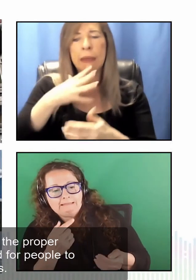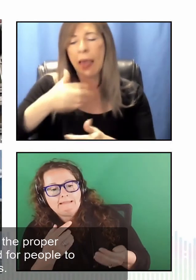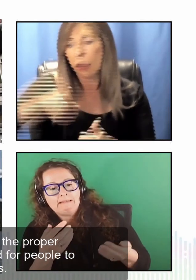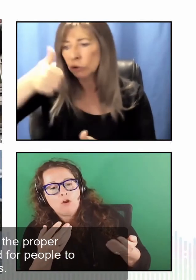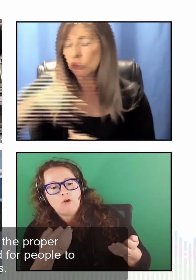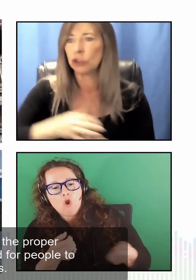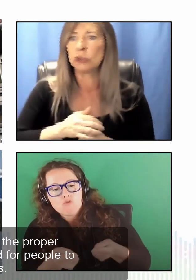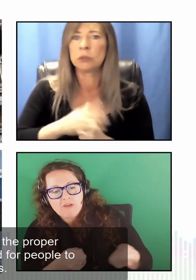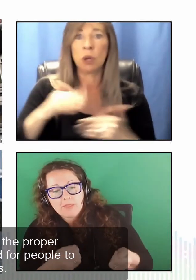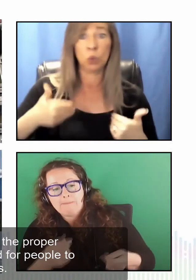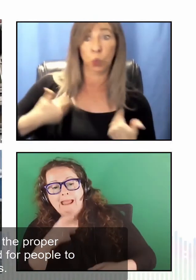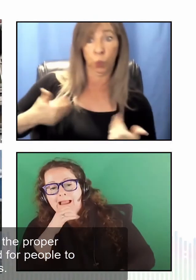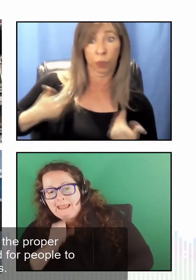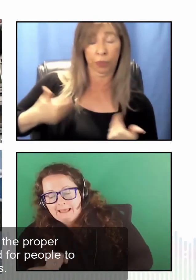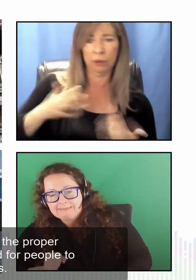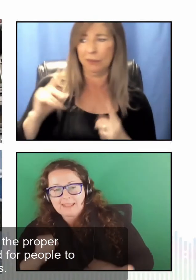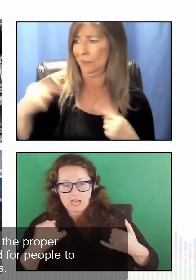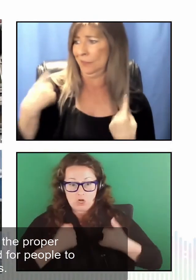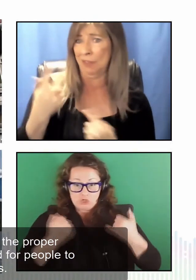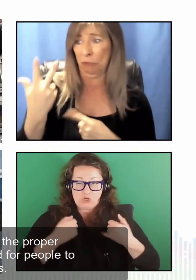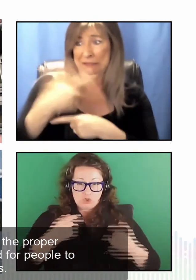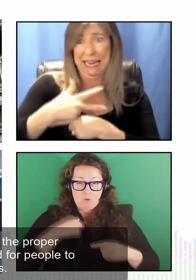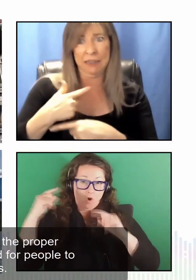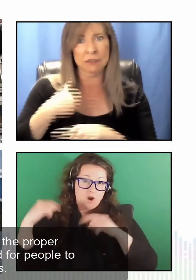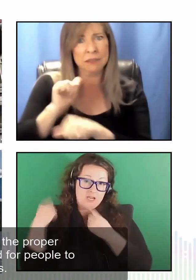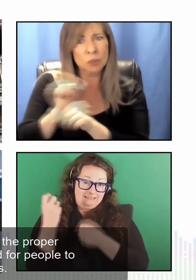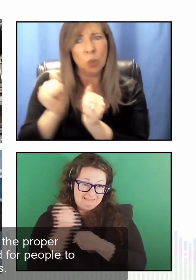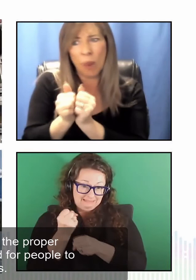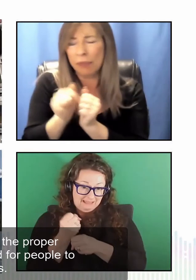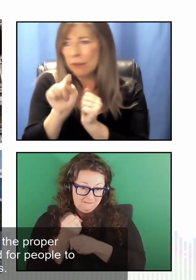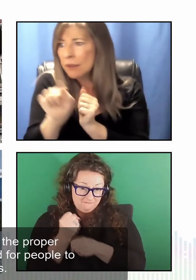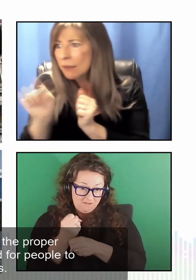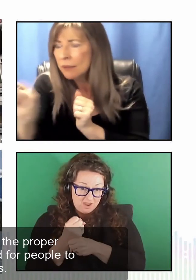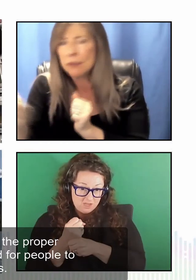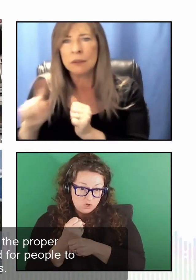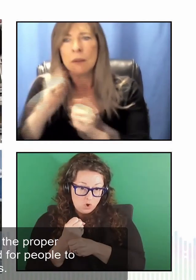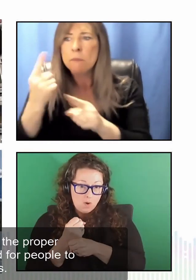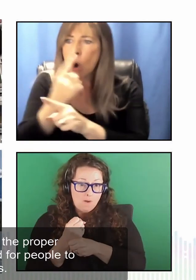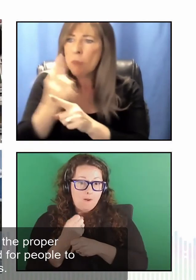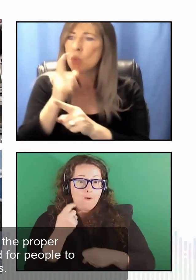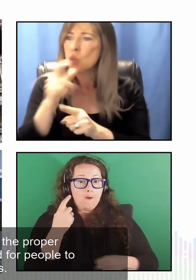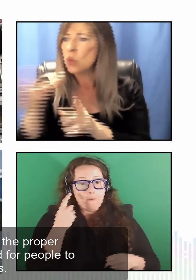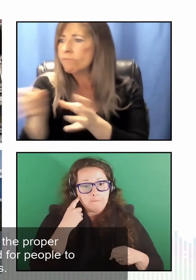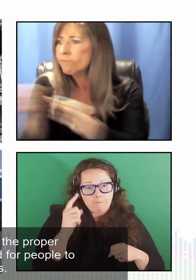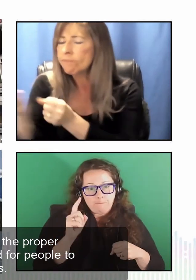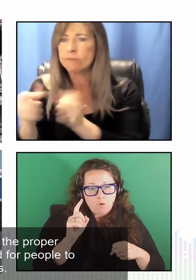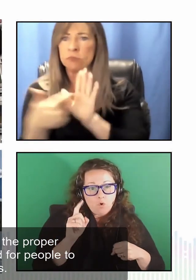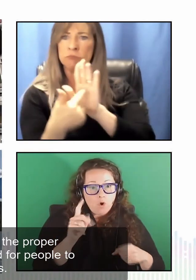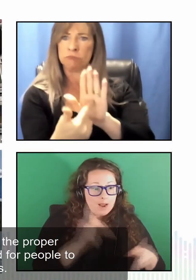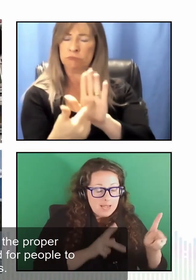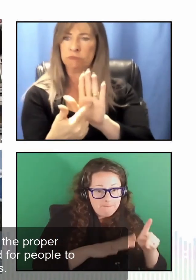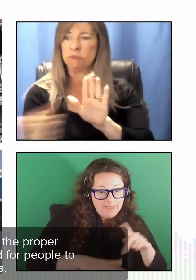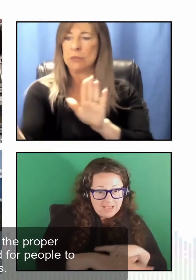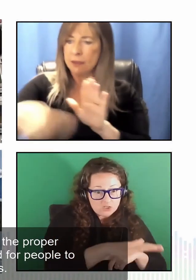for the last 3 days trying to get the proper representation for our leaders to put forward for people to be able to make